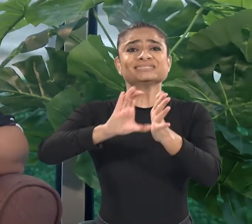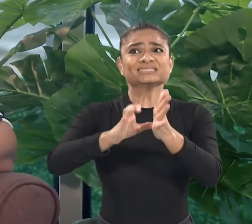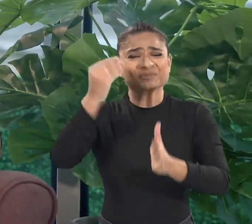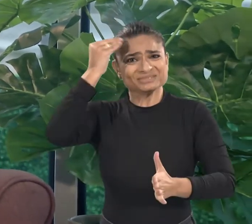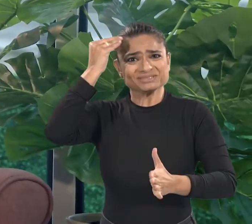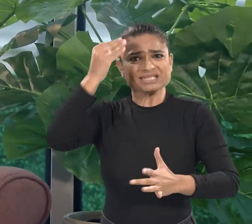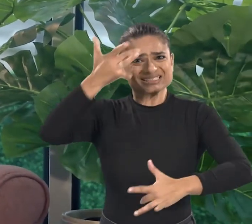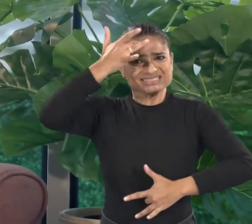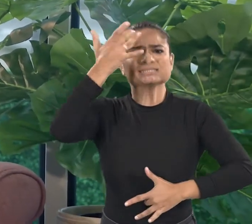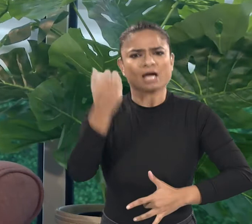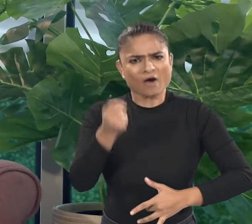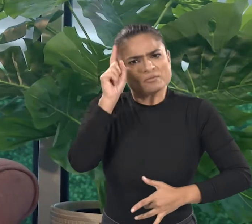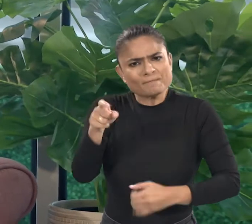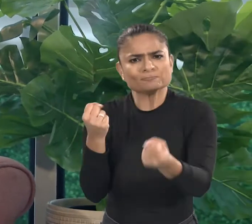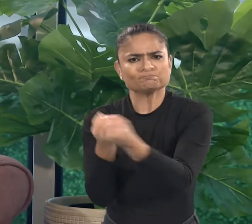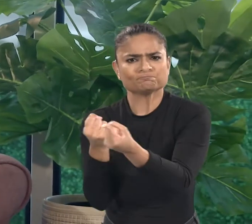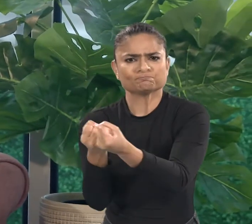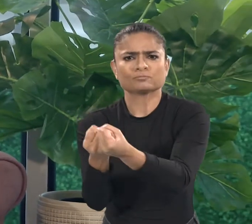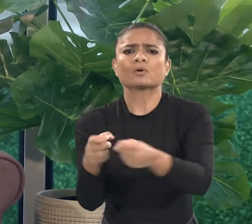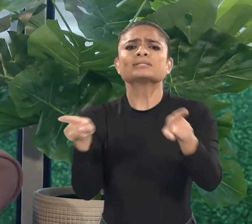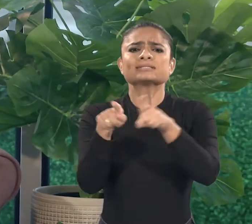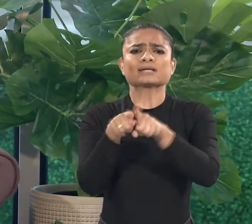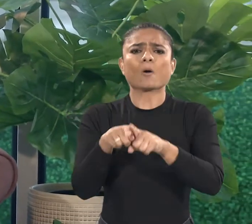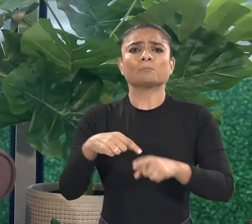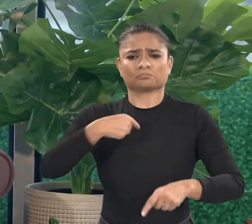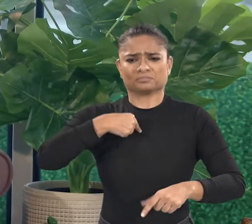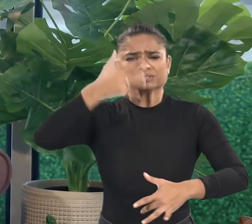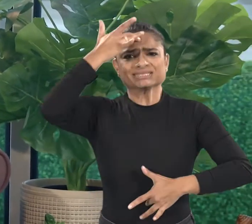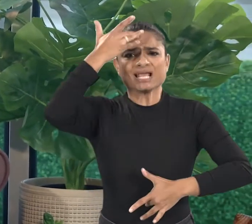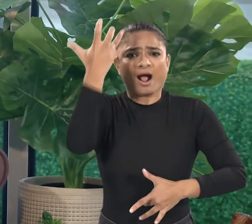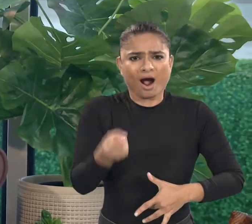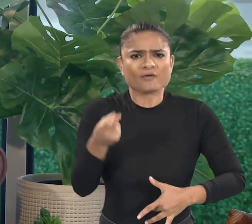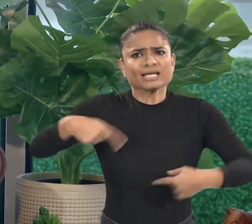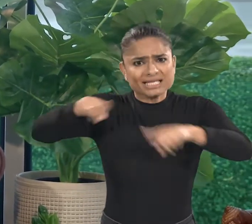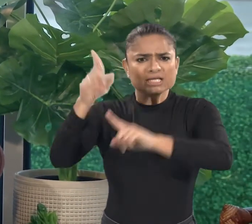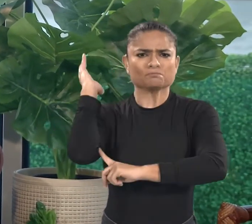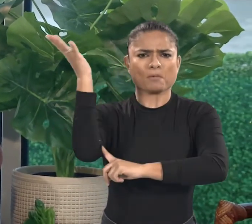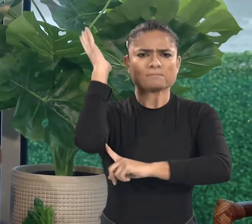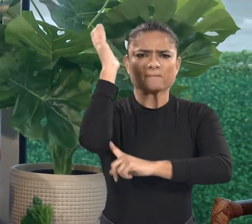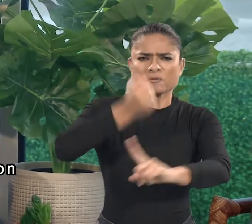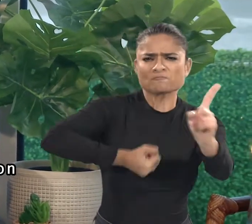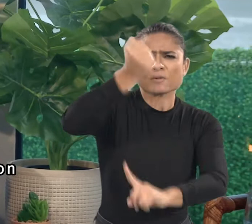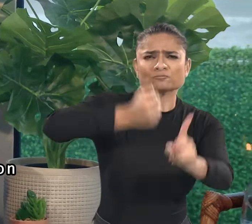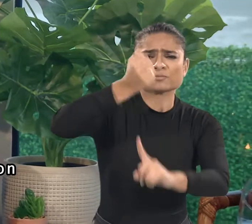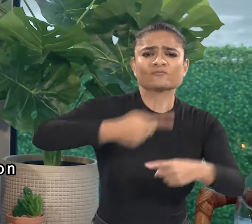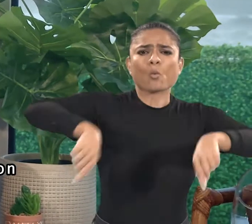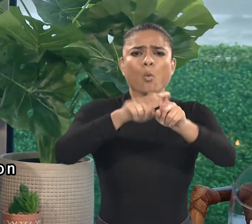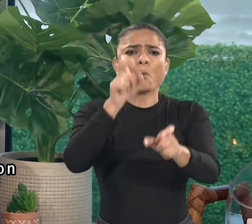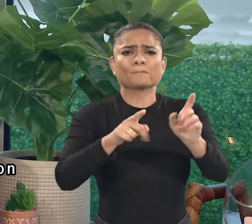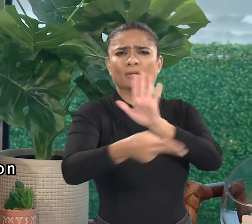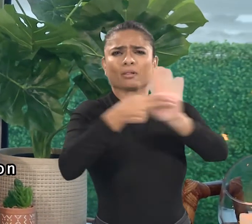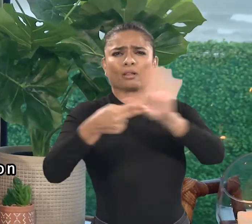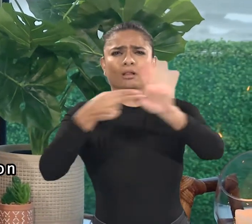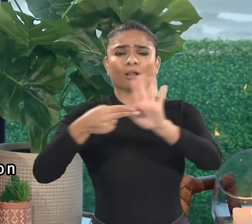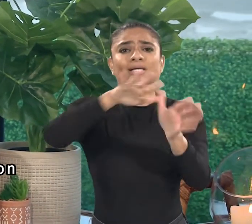with psychosocial and intellectual disabilities. He also addresses mental health issues on social media to help fight